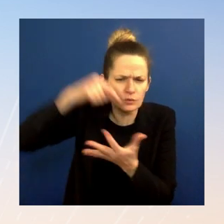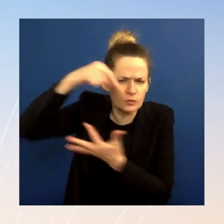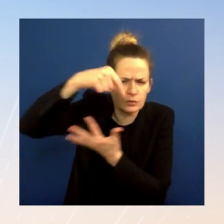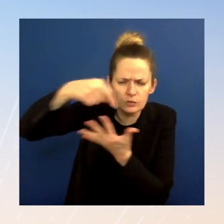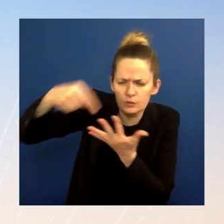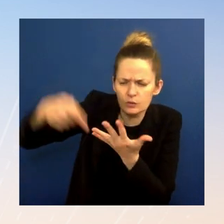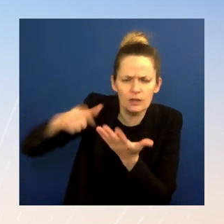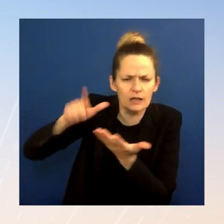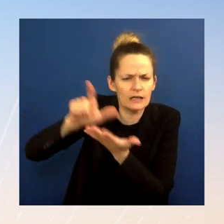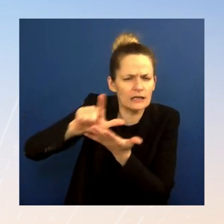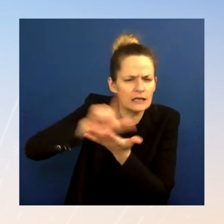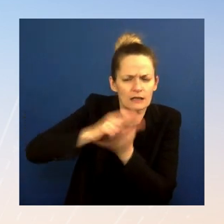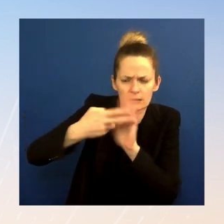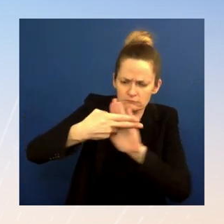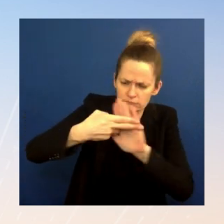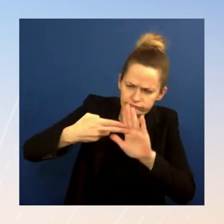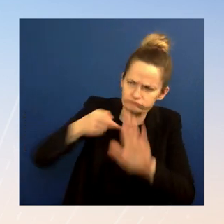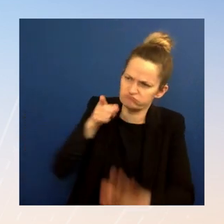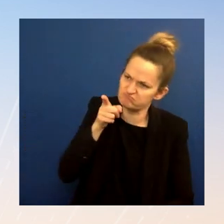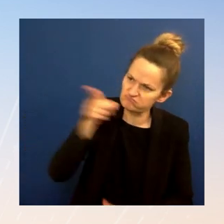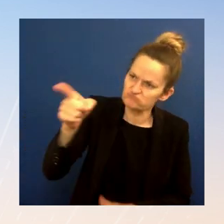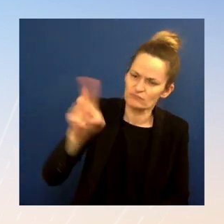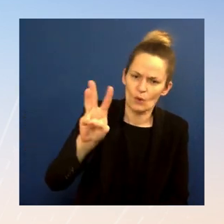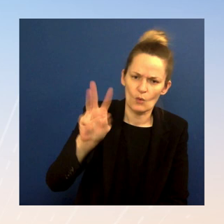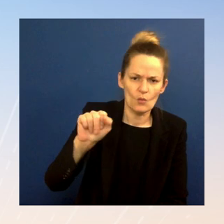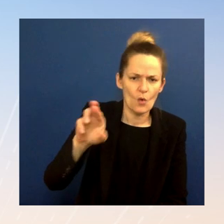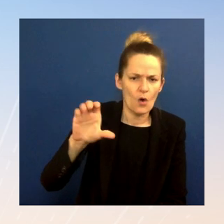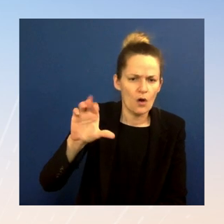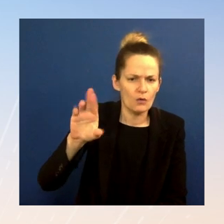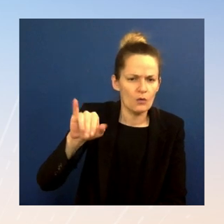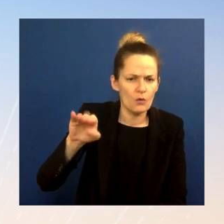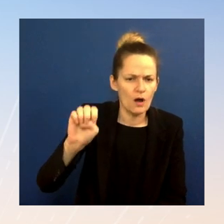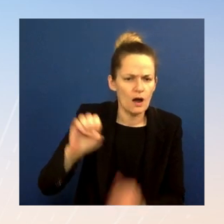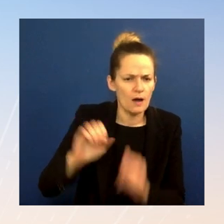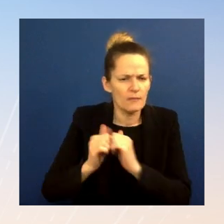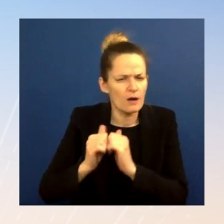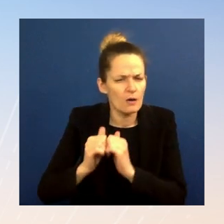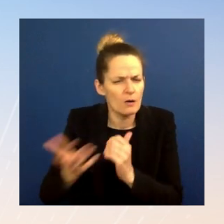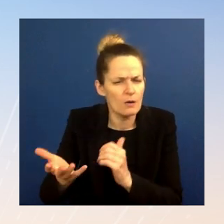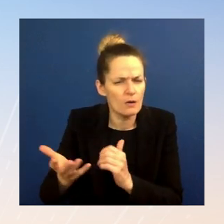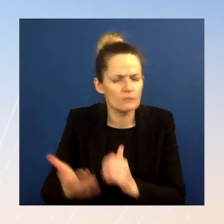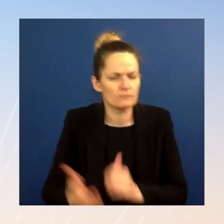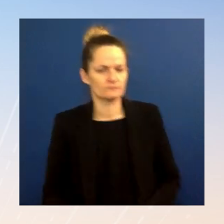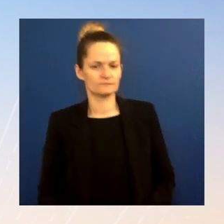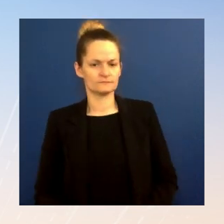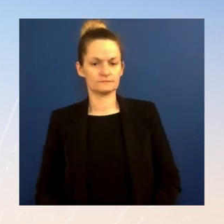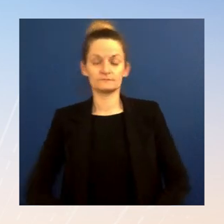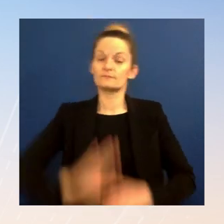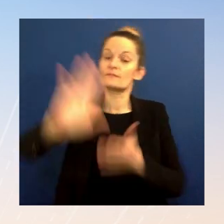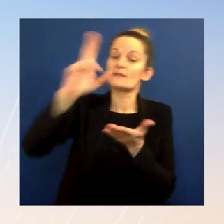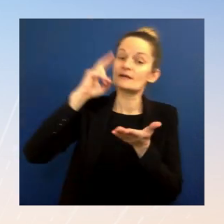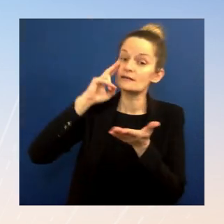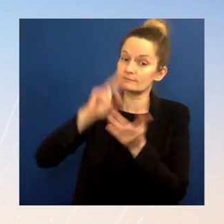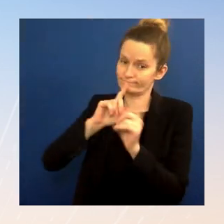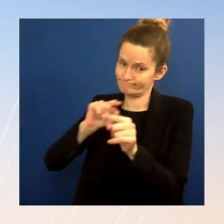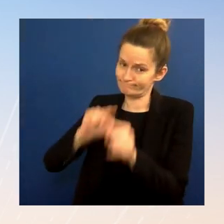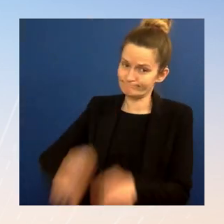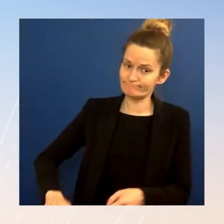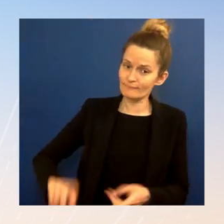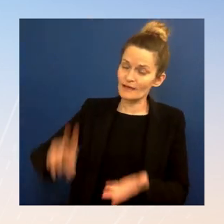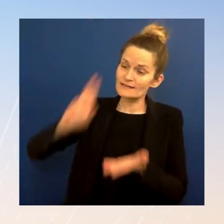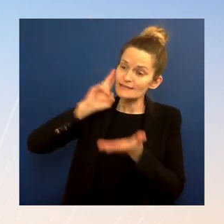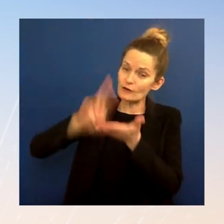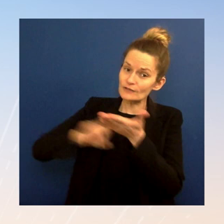Secretary Blinken in his remarks also gave some specifics about who from the State Department will be leading that effort. It's a legal process where